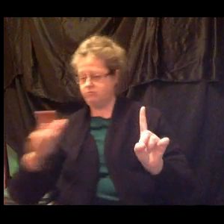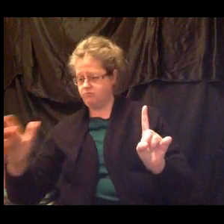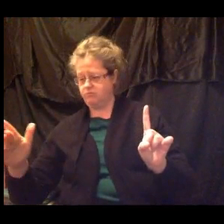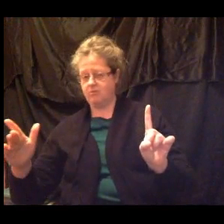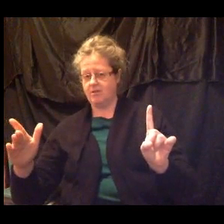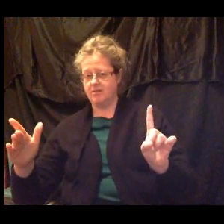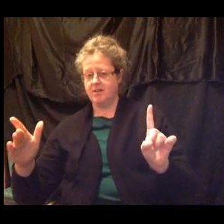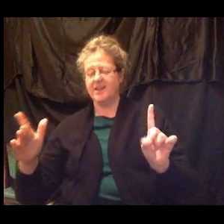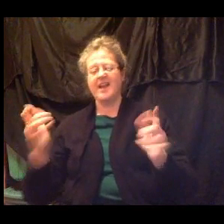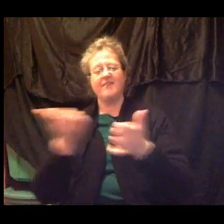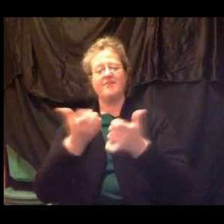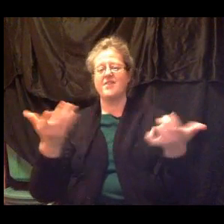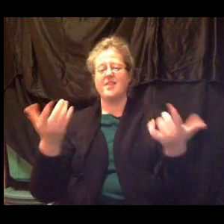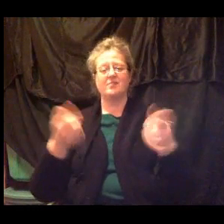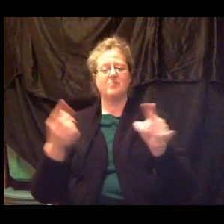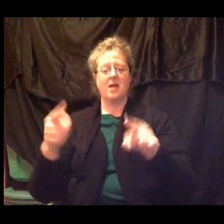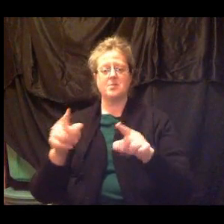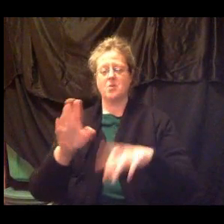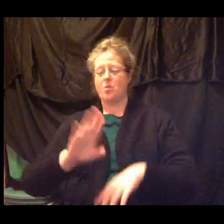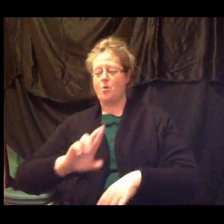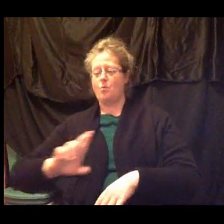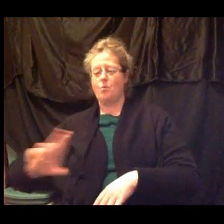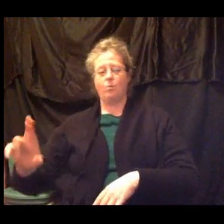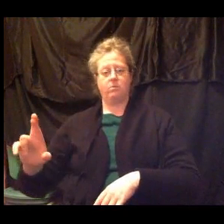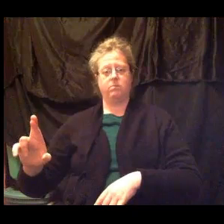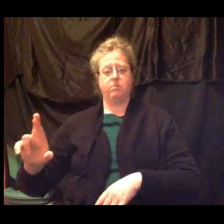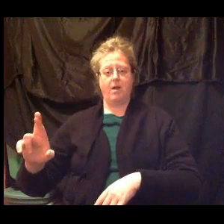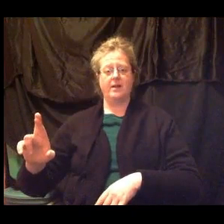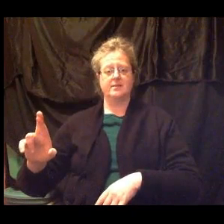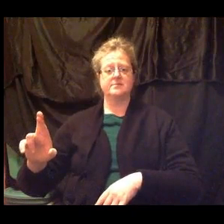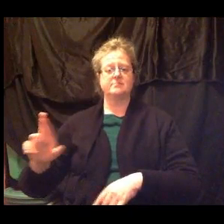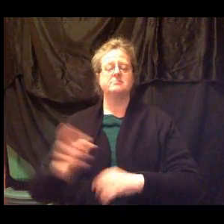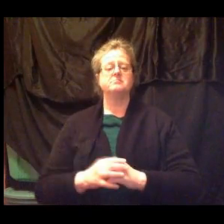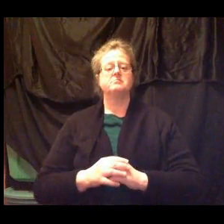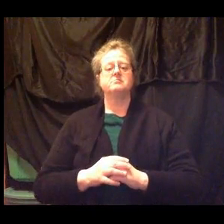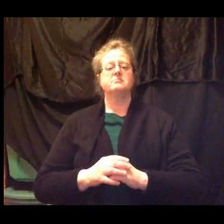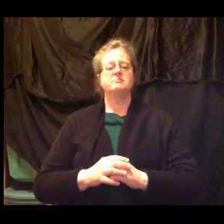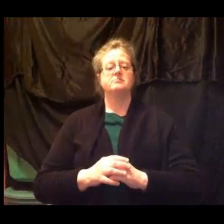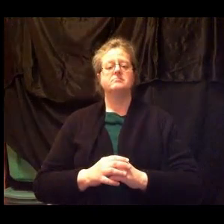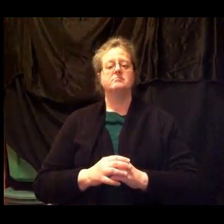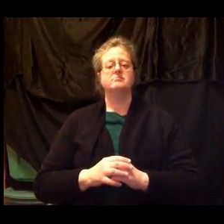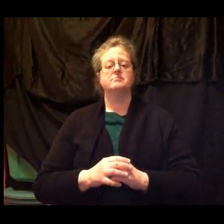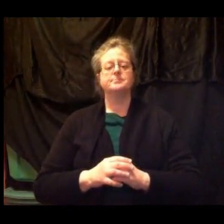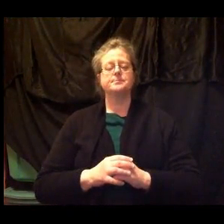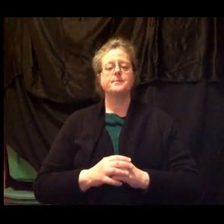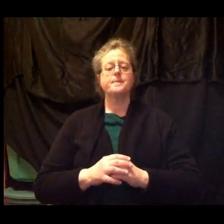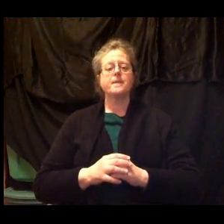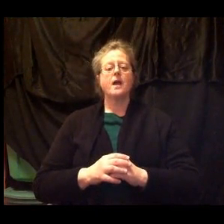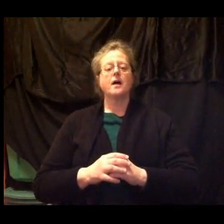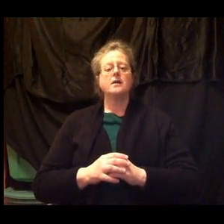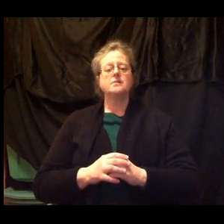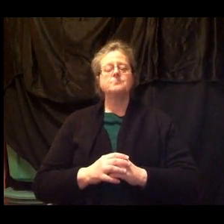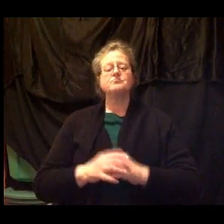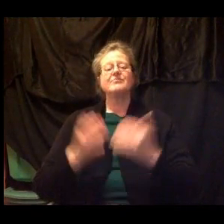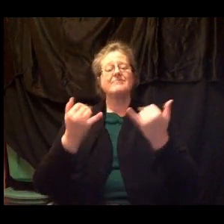symbol happens to go in that way that -1 is less than 2, or 2 is larger than -1. Let's take two negative